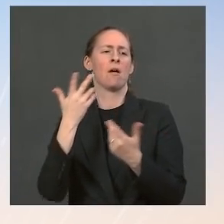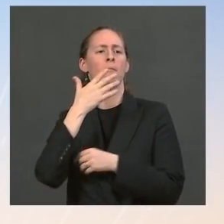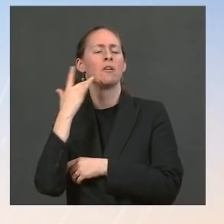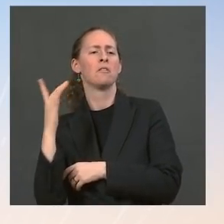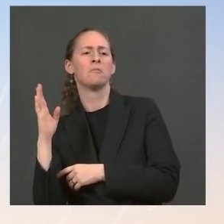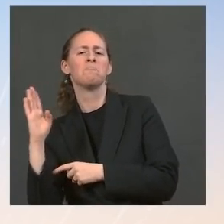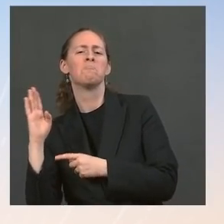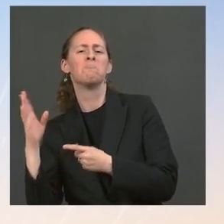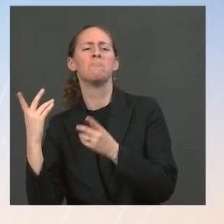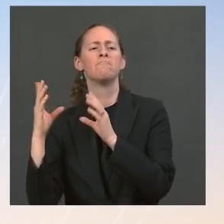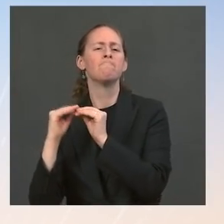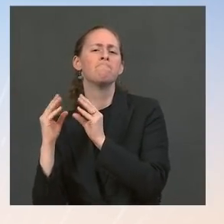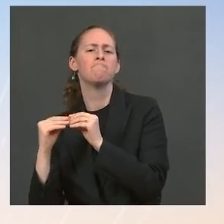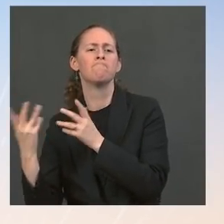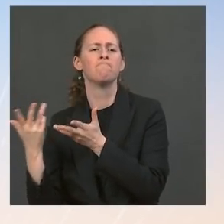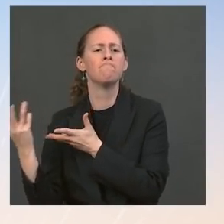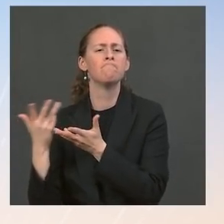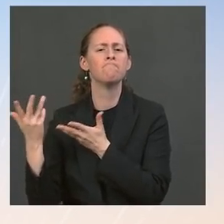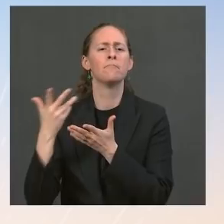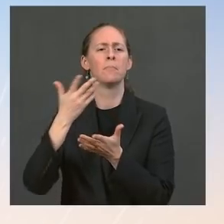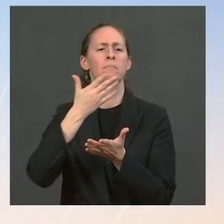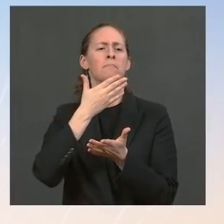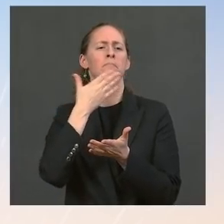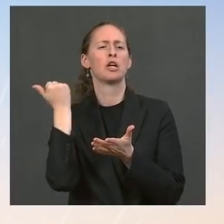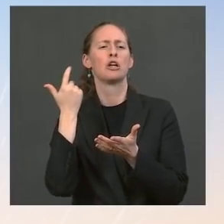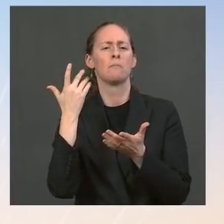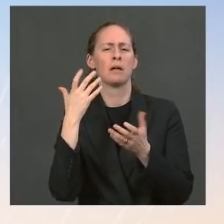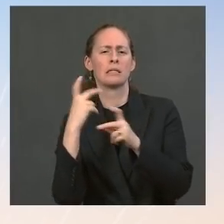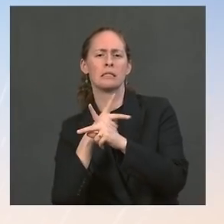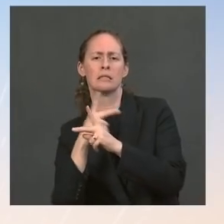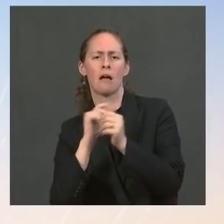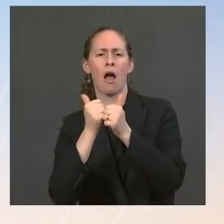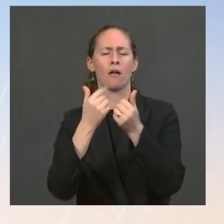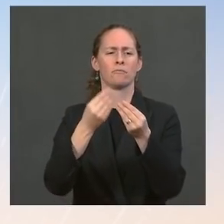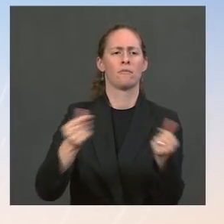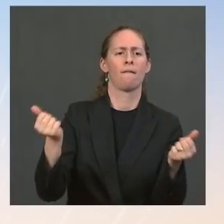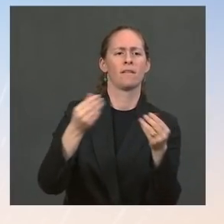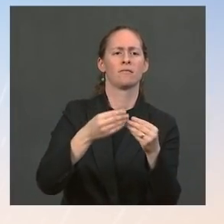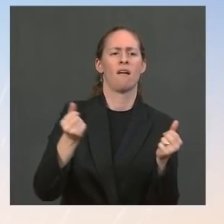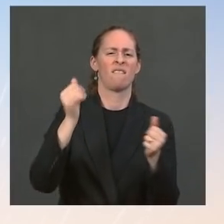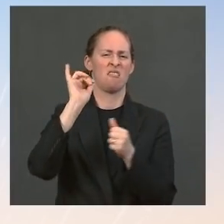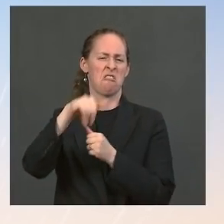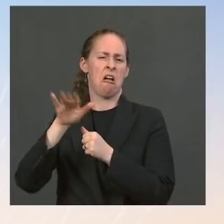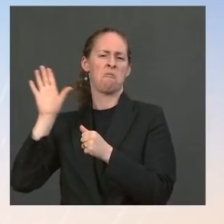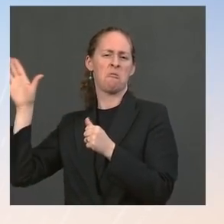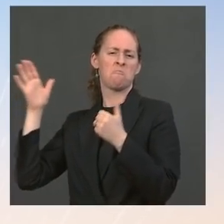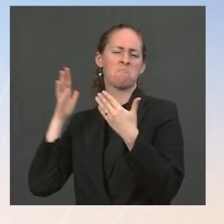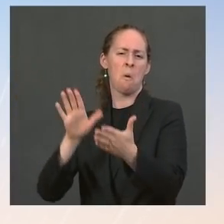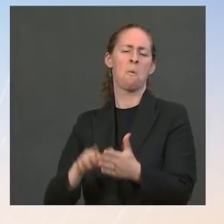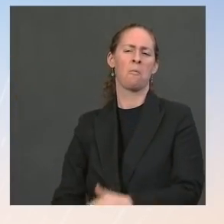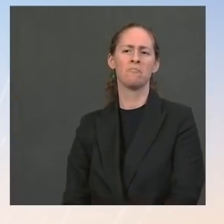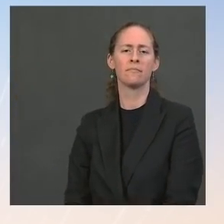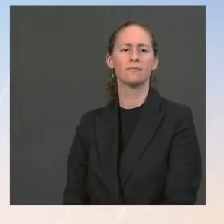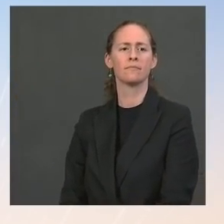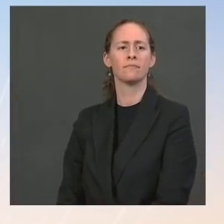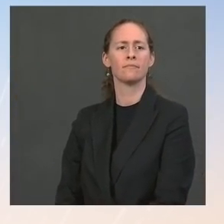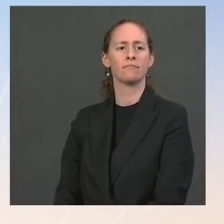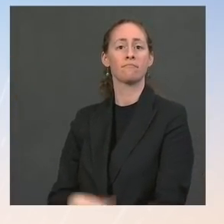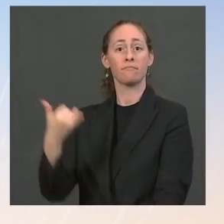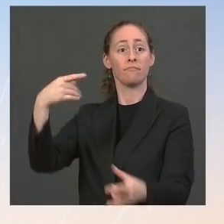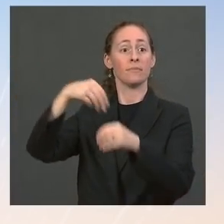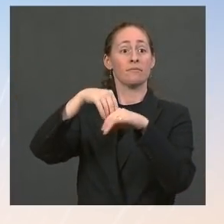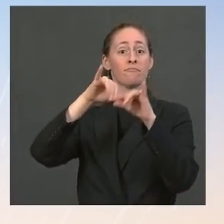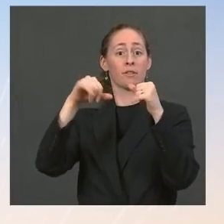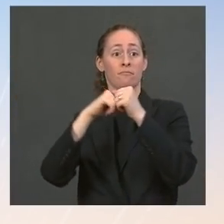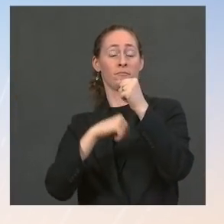sometimes still look for ways, most of the time, for ways to work together. That's been his approach. I would say that given the infrastructure bill passed with 69